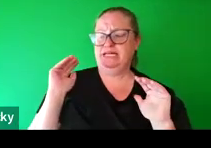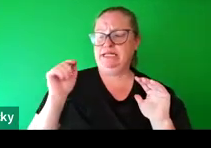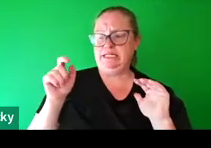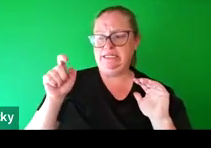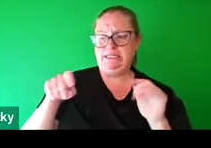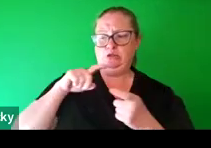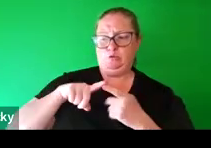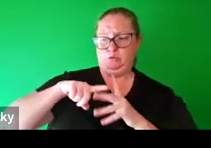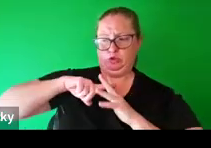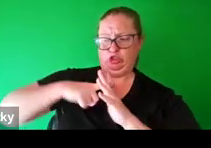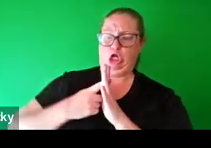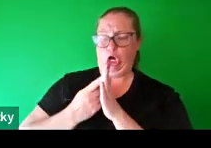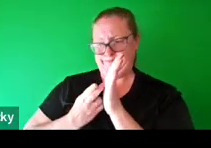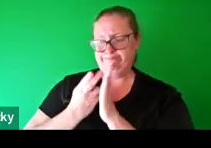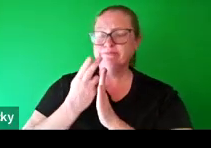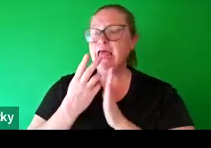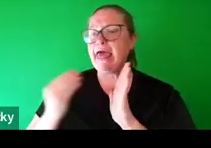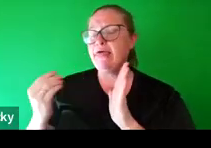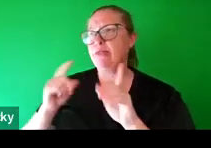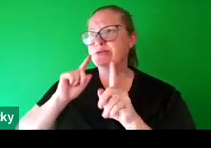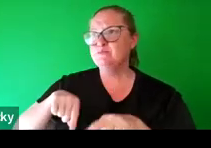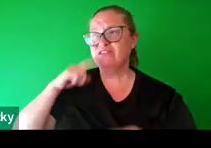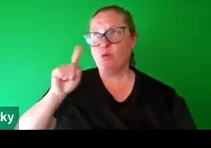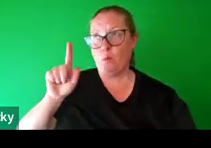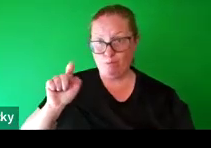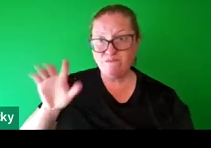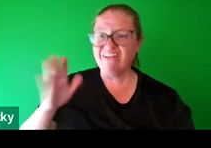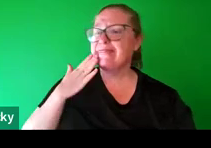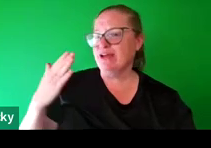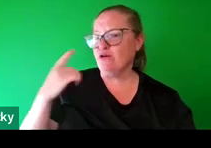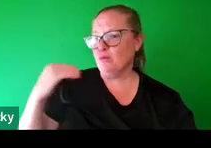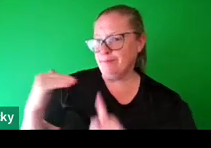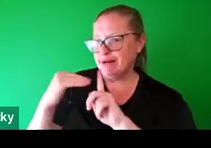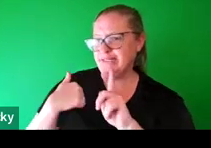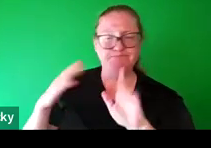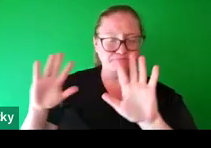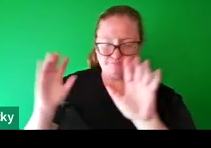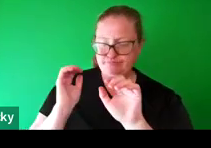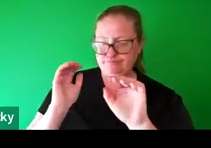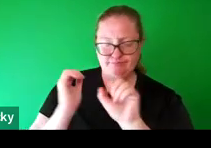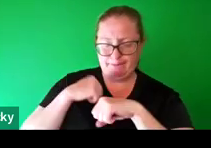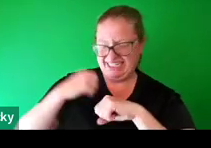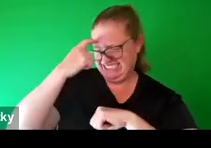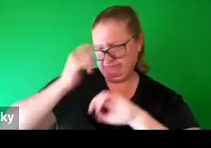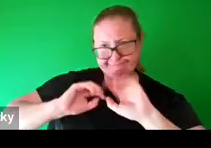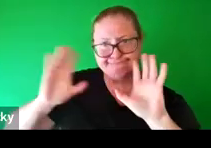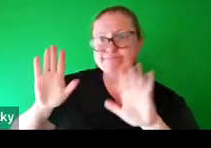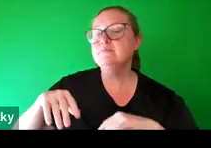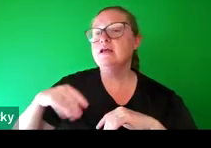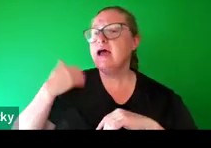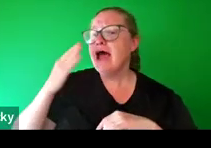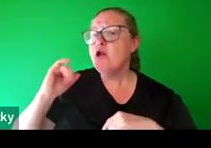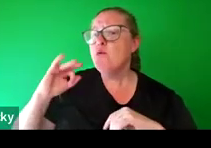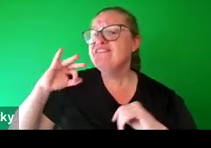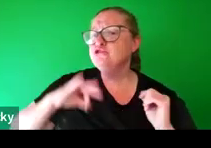or beginning in earnest? And the response to 1.5, thank you for reminding me that makes total sense. And I don't know if it's useful